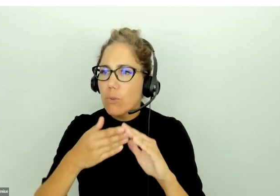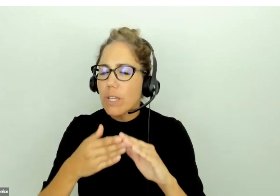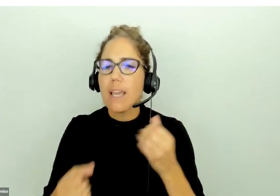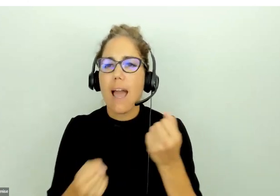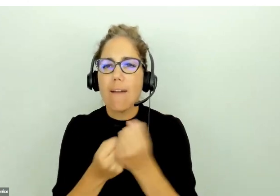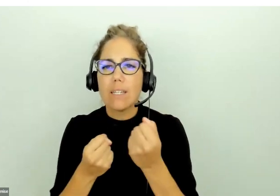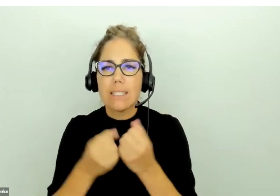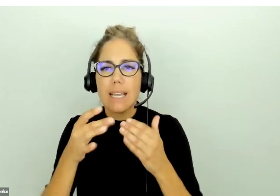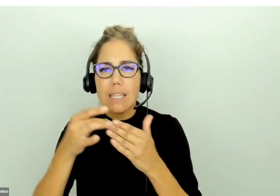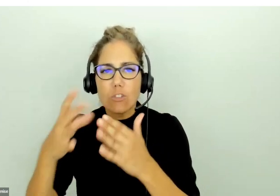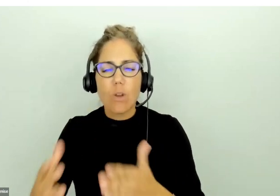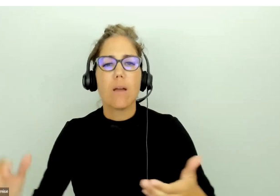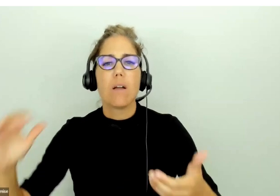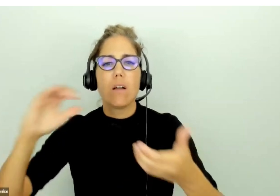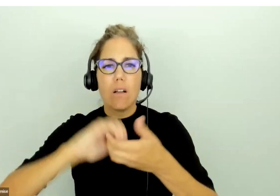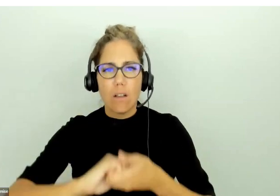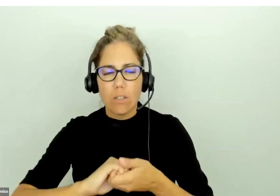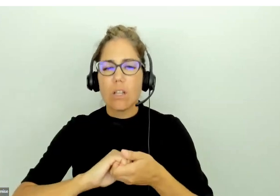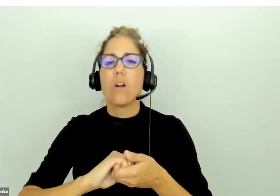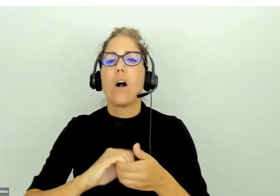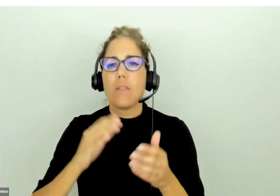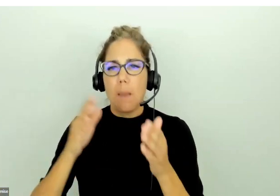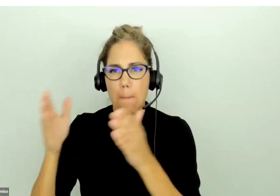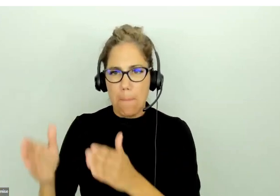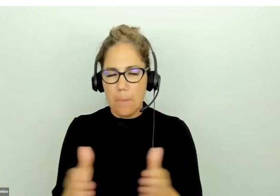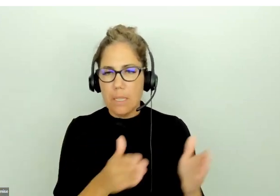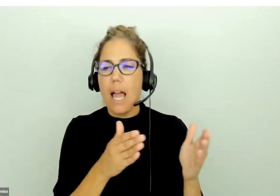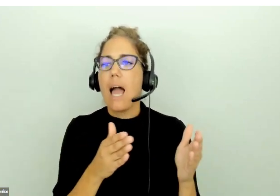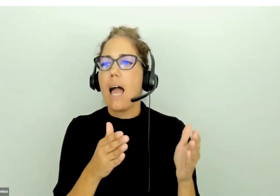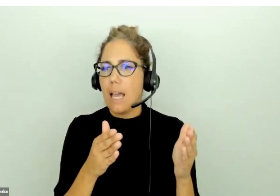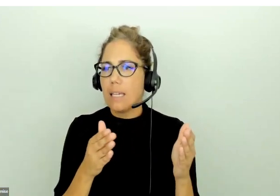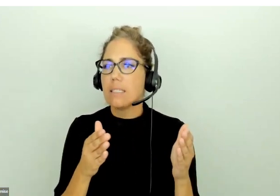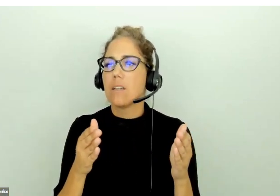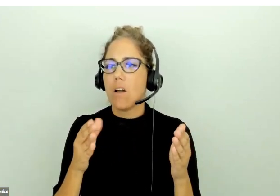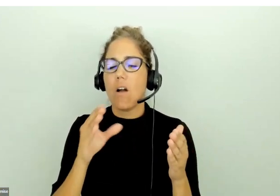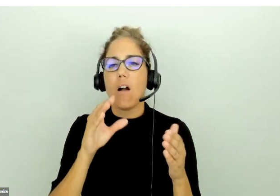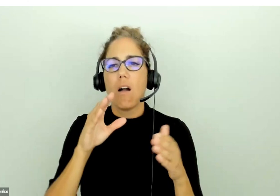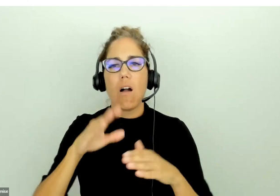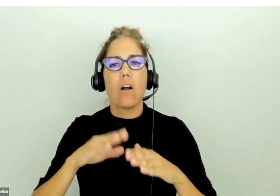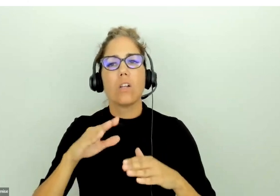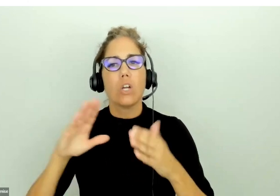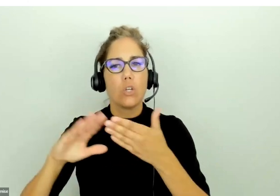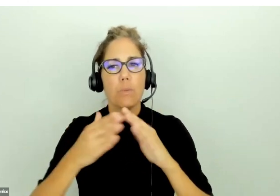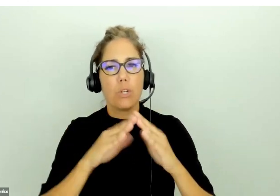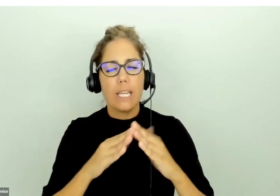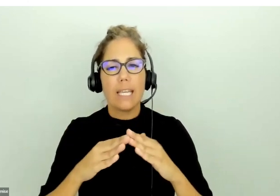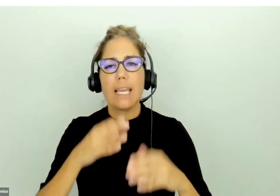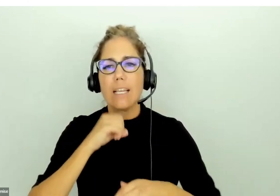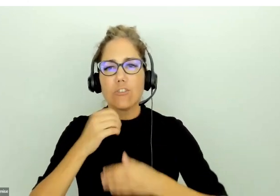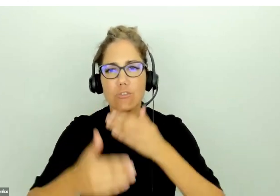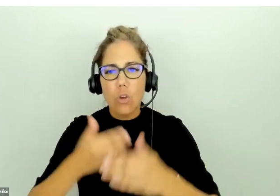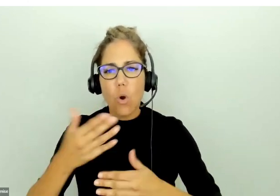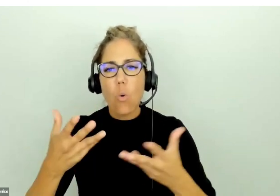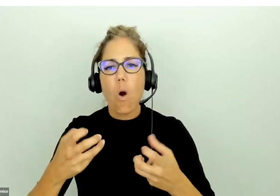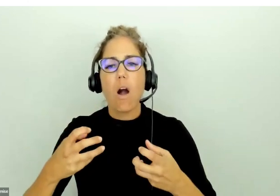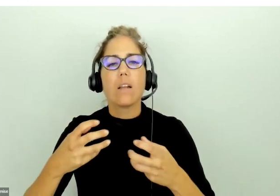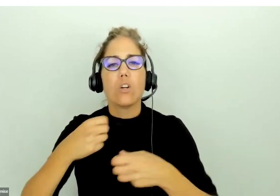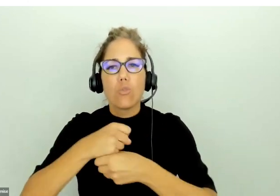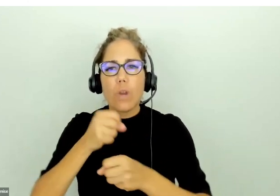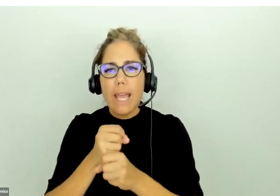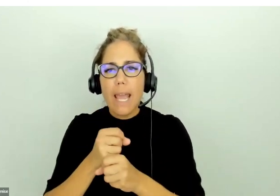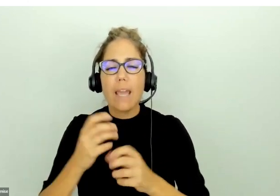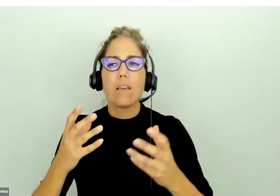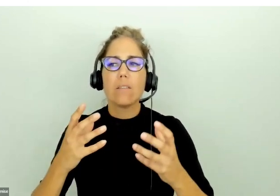in partnership with the National Plan on Aging Community Engagement Collaborative. We want to create dialogue at the